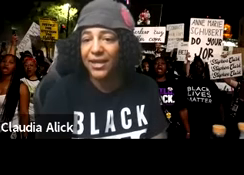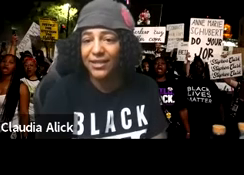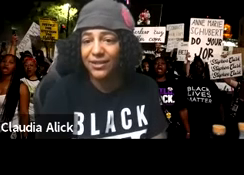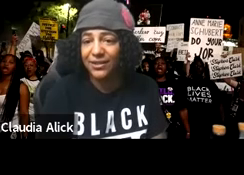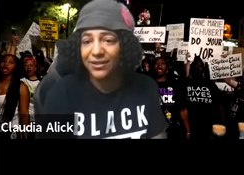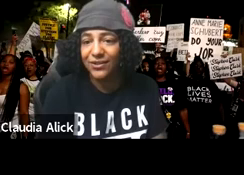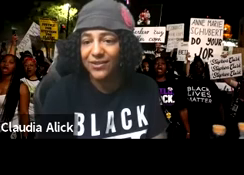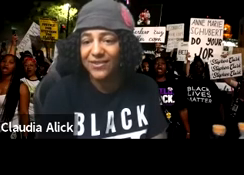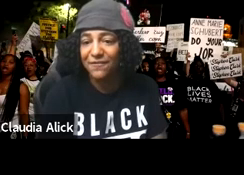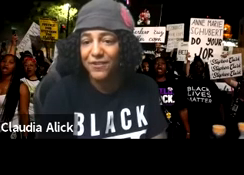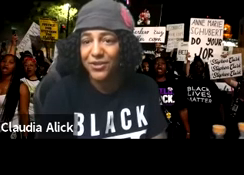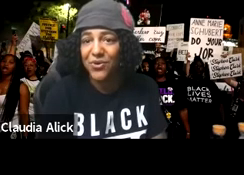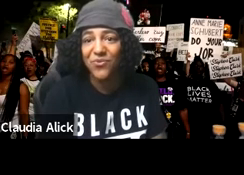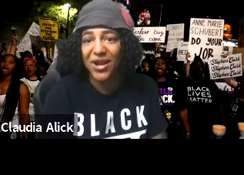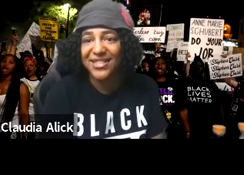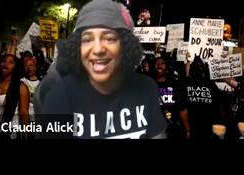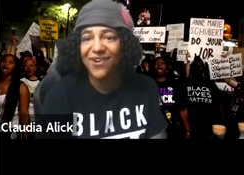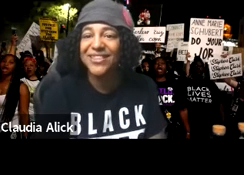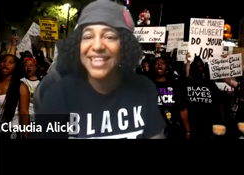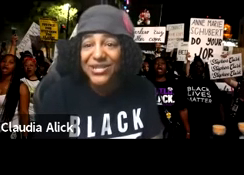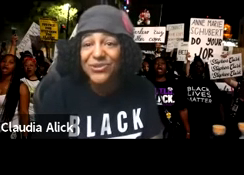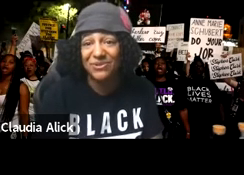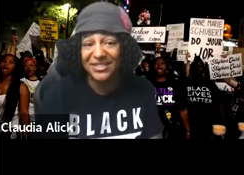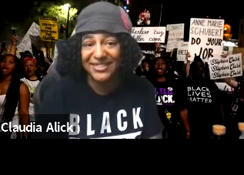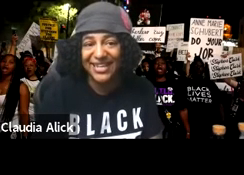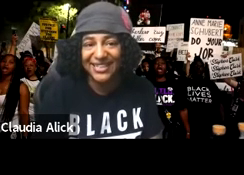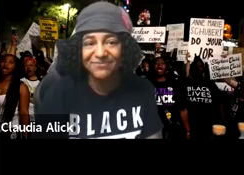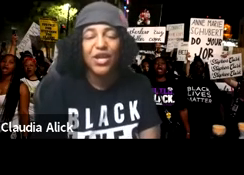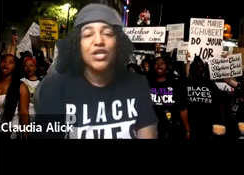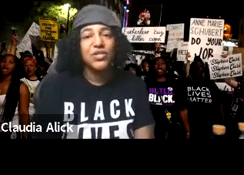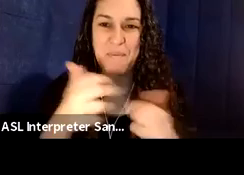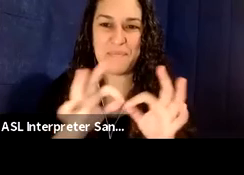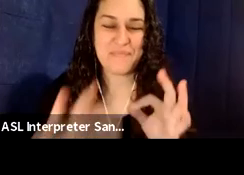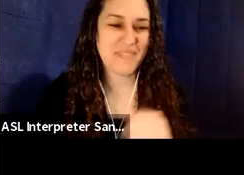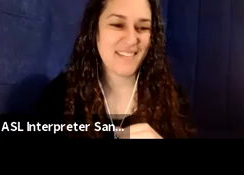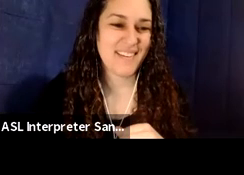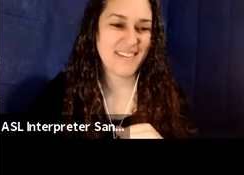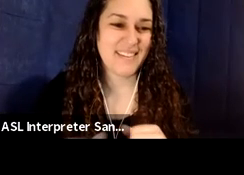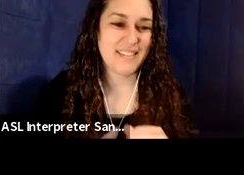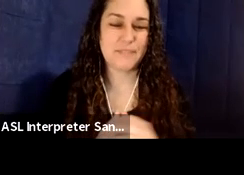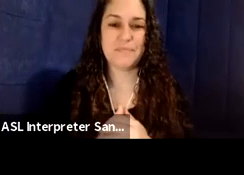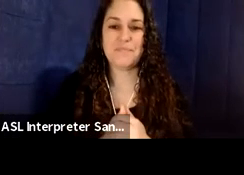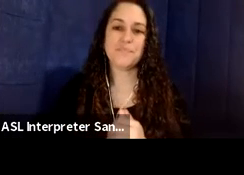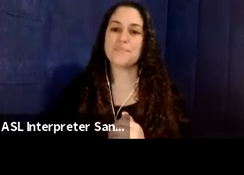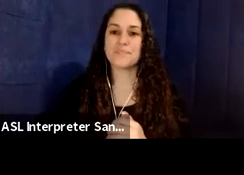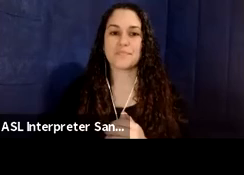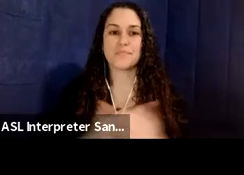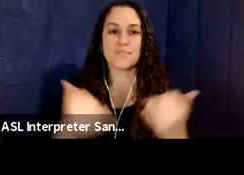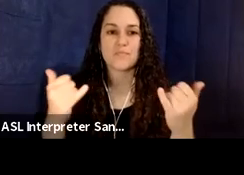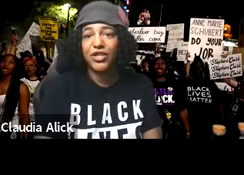I will that video right now. Thank you so much, Sandy. So we are now sharing our screen.